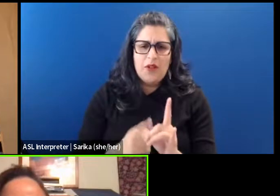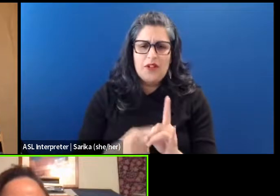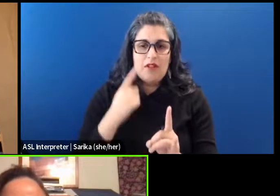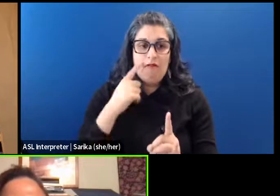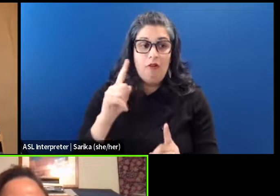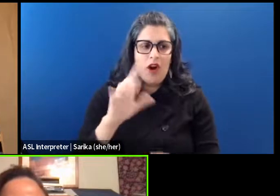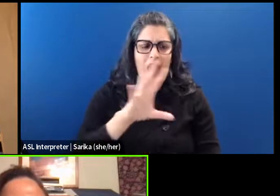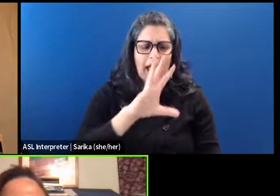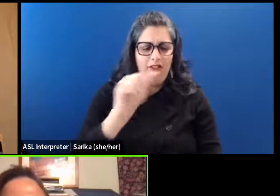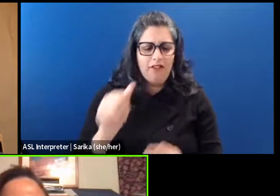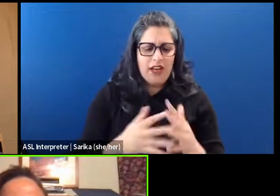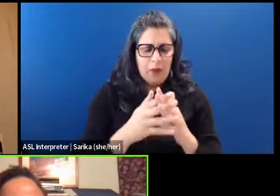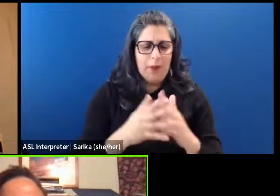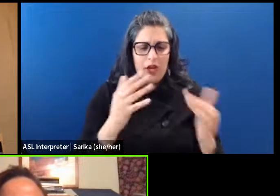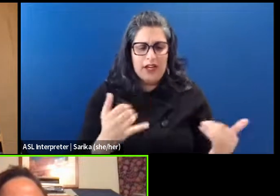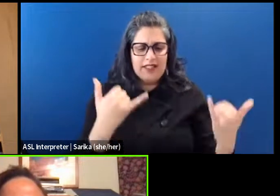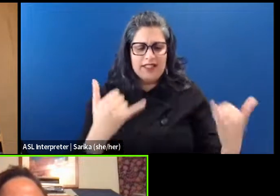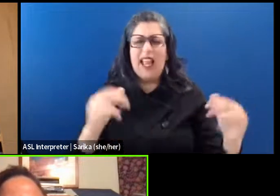that.